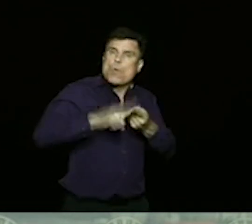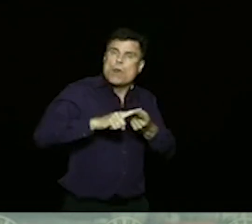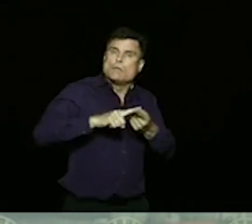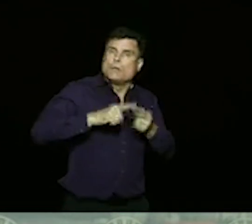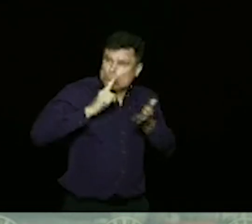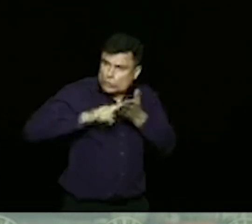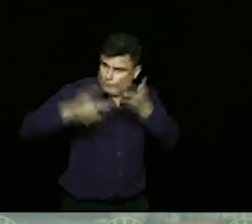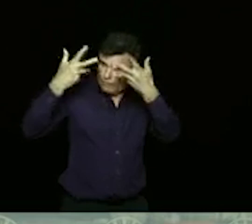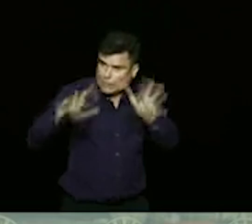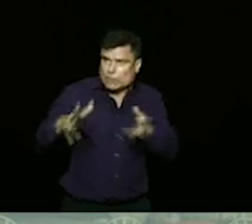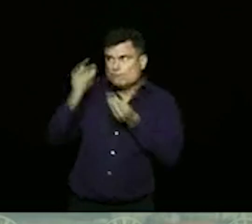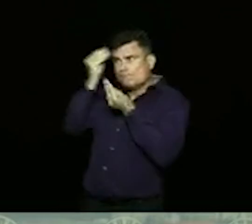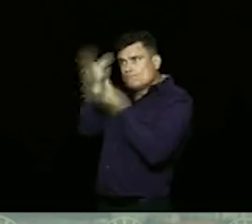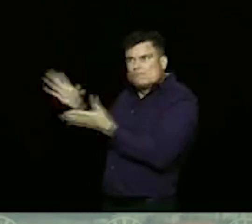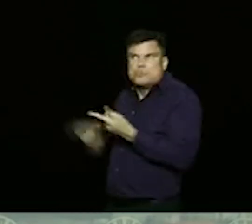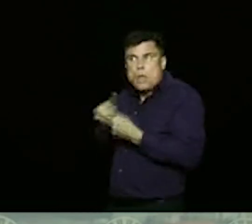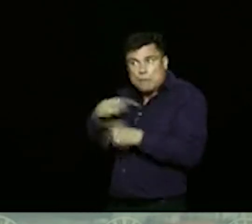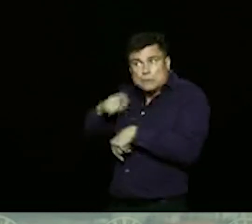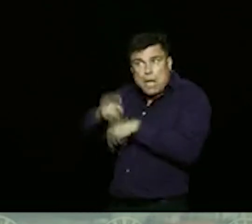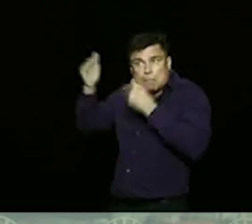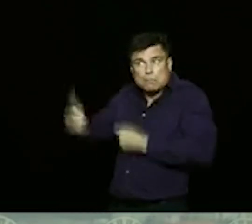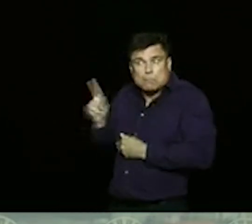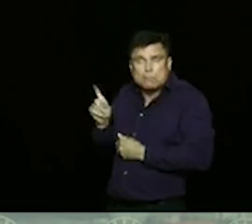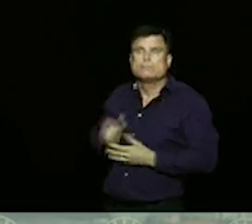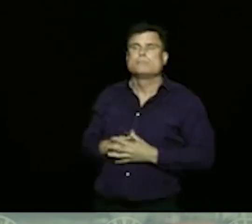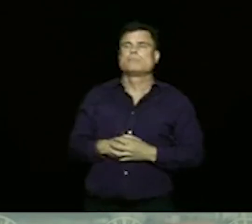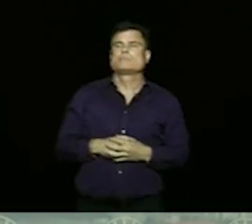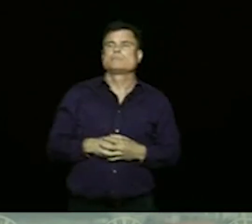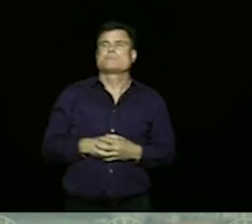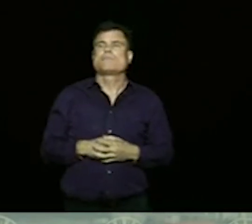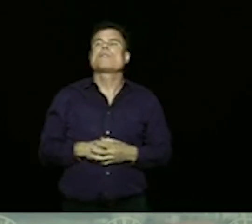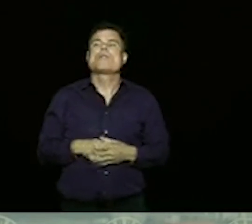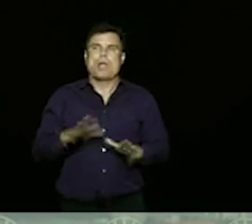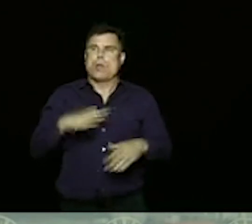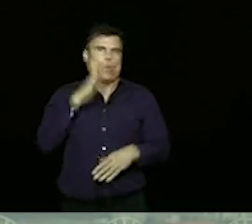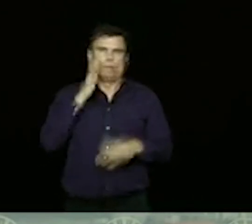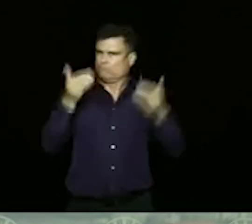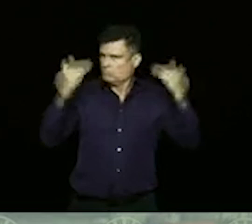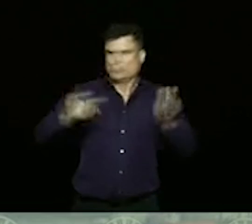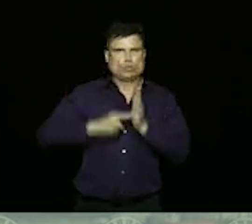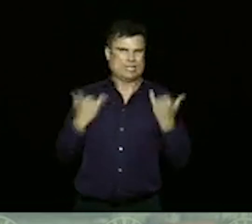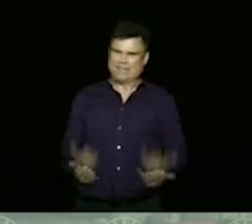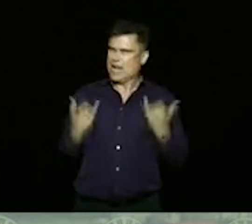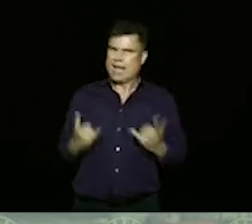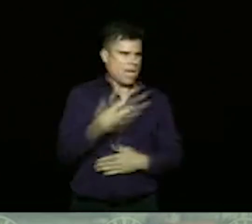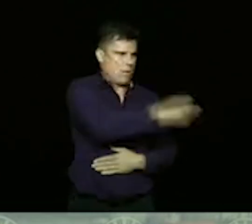obviously there are both immediate and longer-term steps that can be taken. But she has to assess the facts